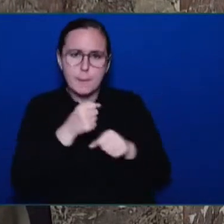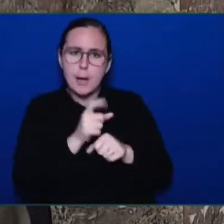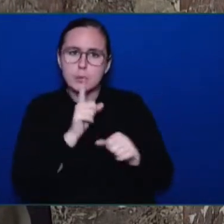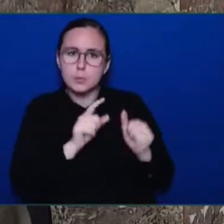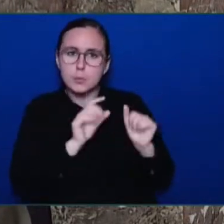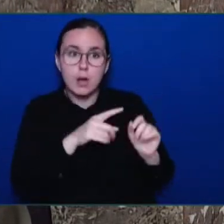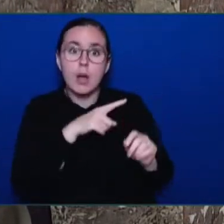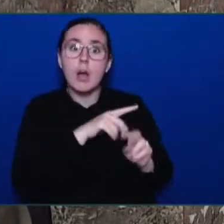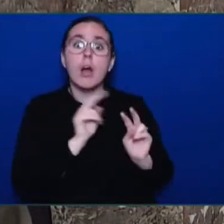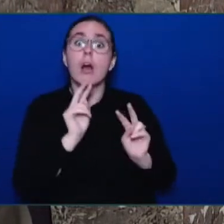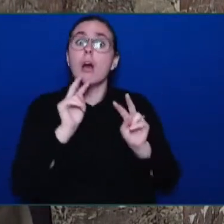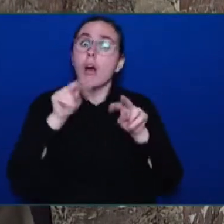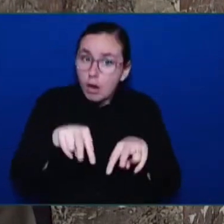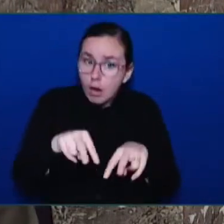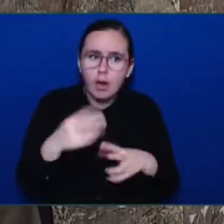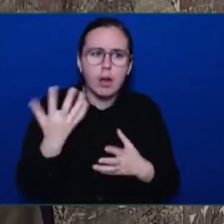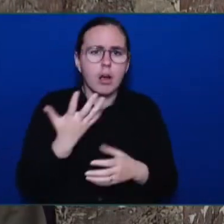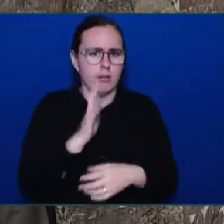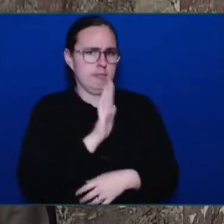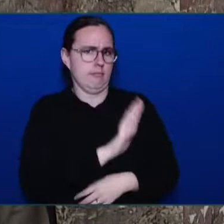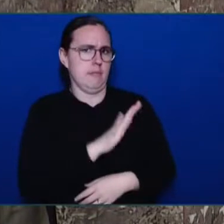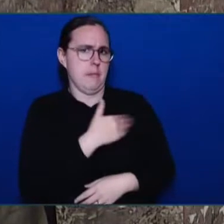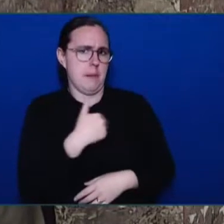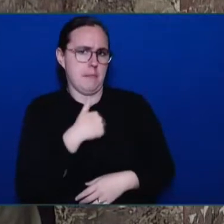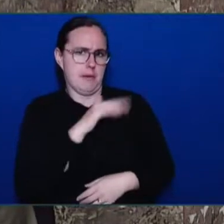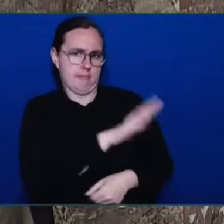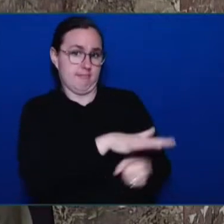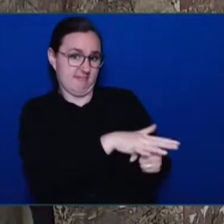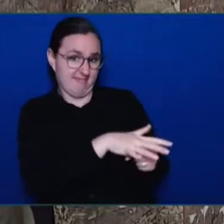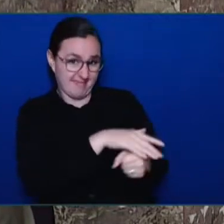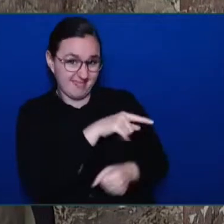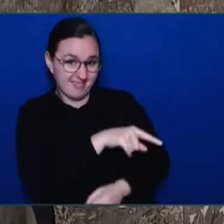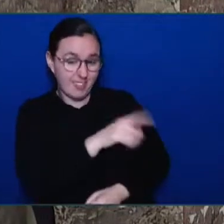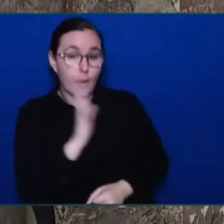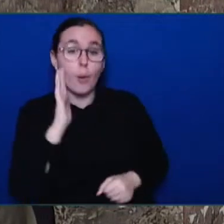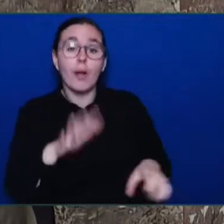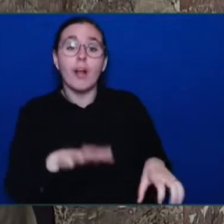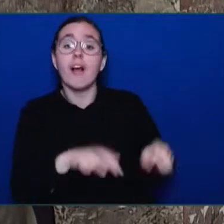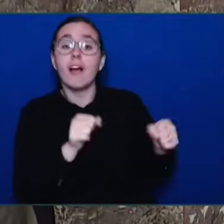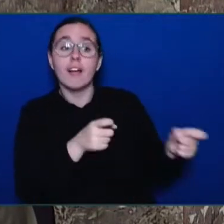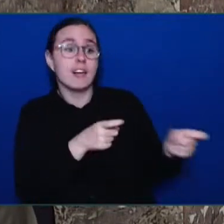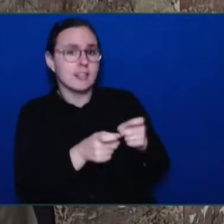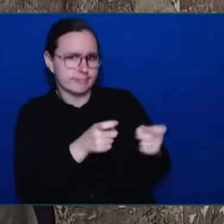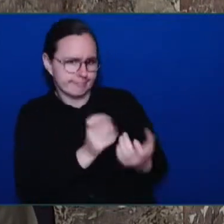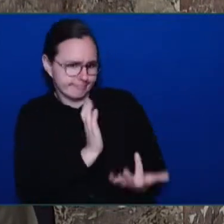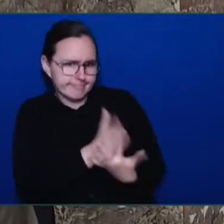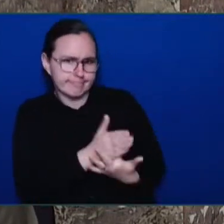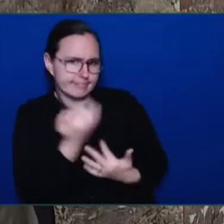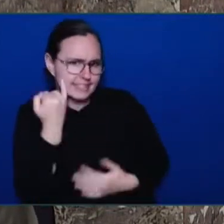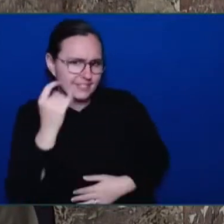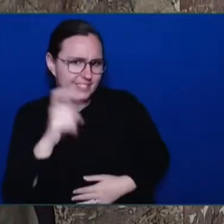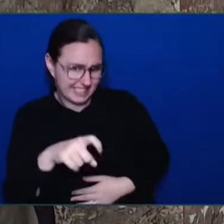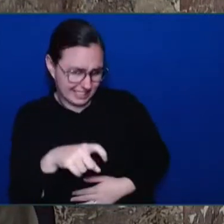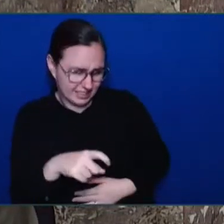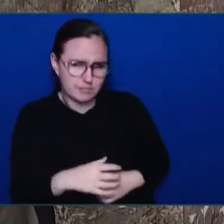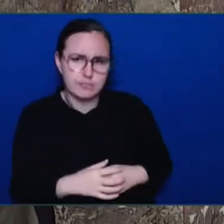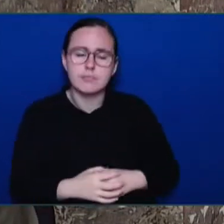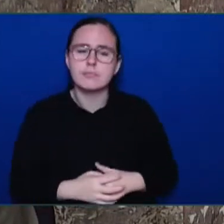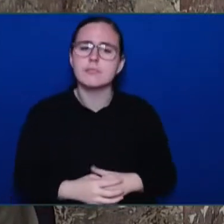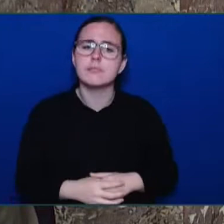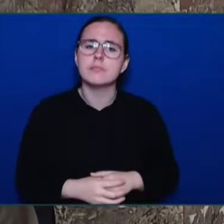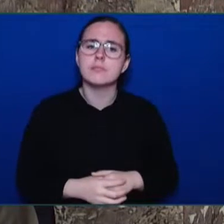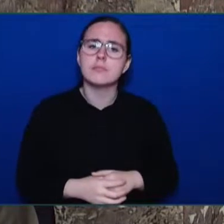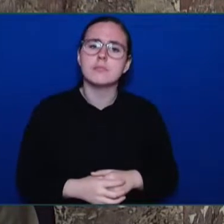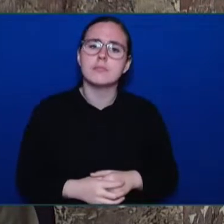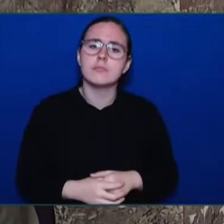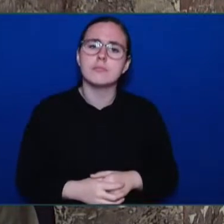based on the Act, to take action, including the power of injunctions, and they take that role very seriously. The Commission is, as the member